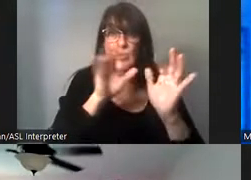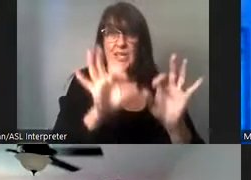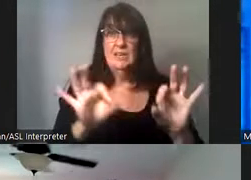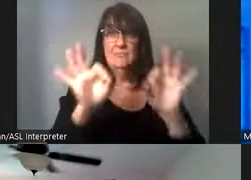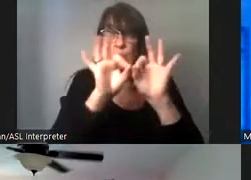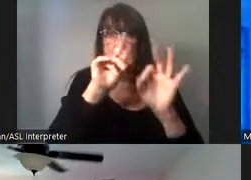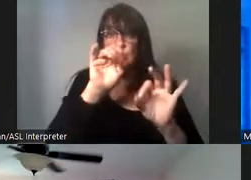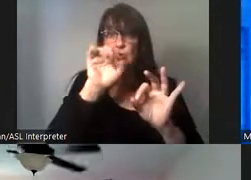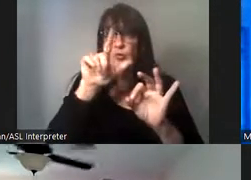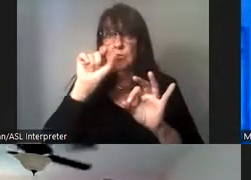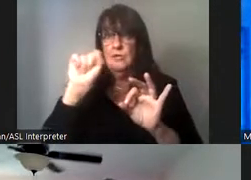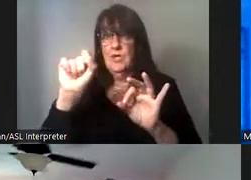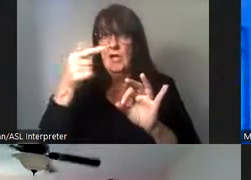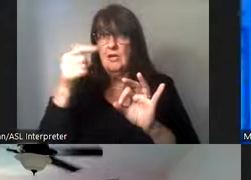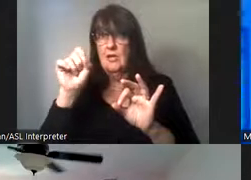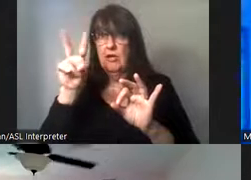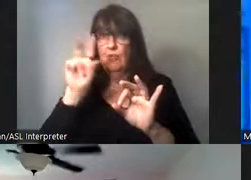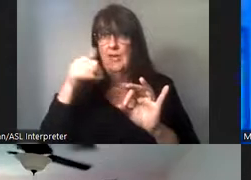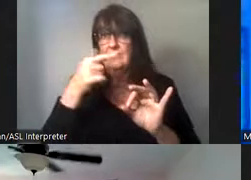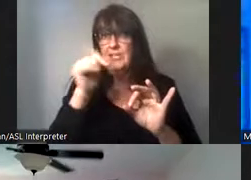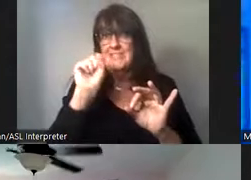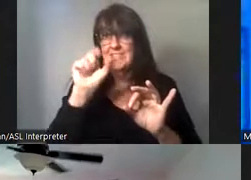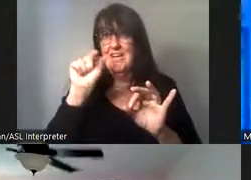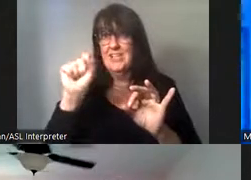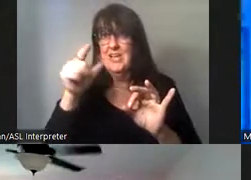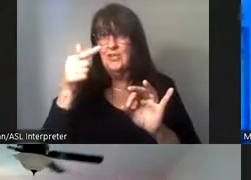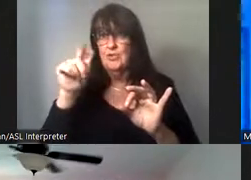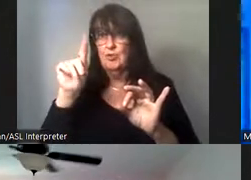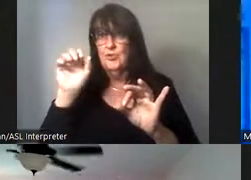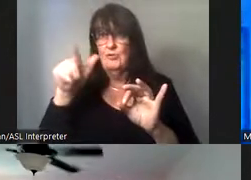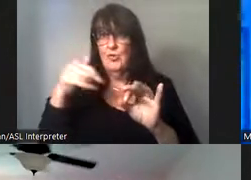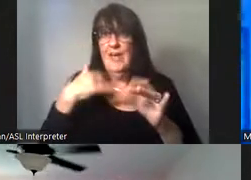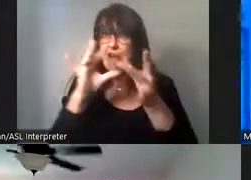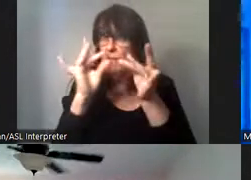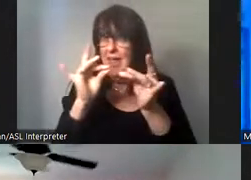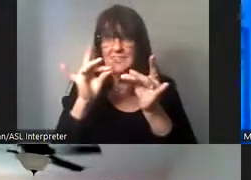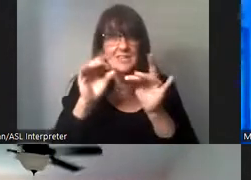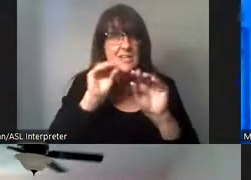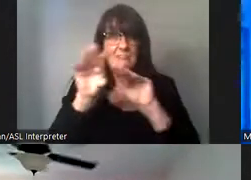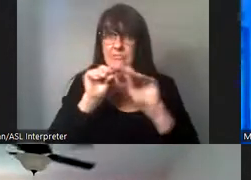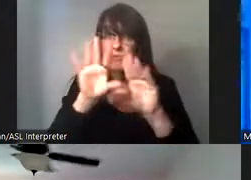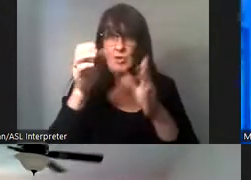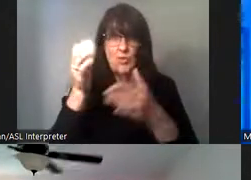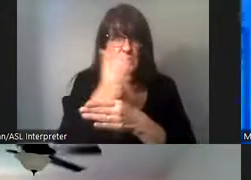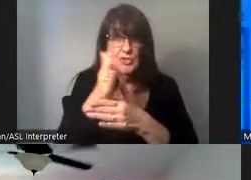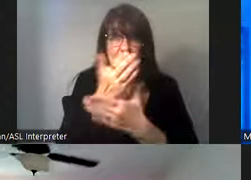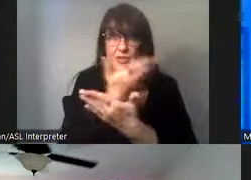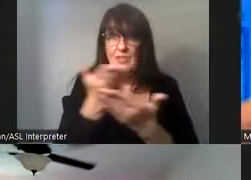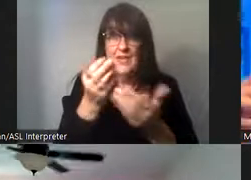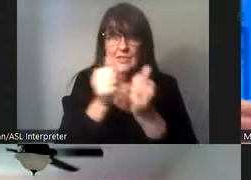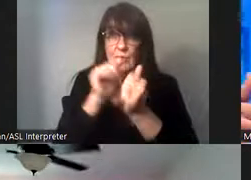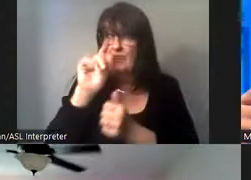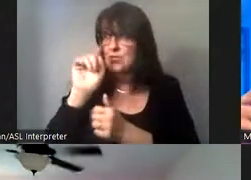sftool.gov. And we actually have sftool@gsa.gov. If you have comments of any type that you want to share about things that tool